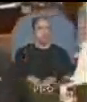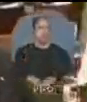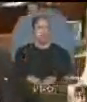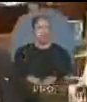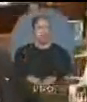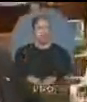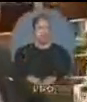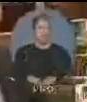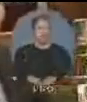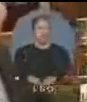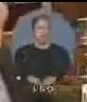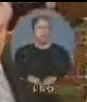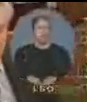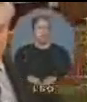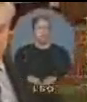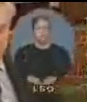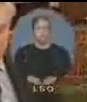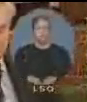Mr.